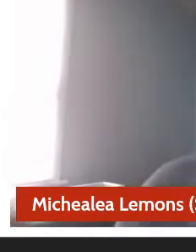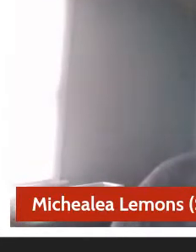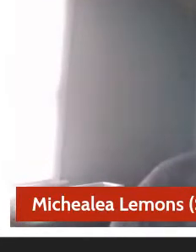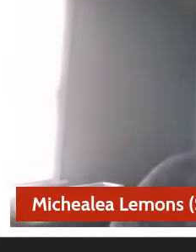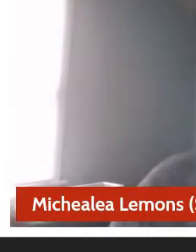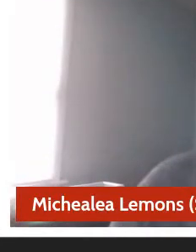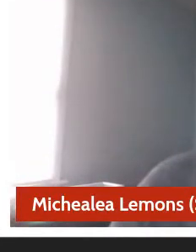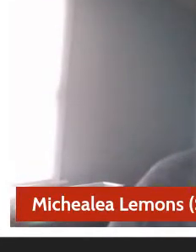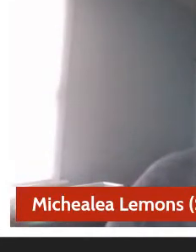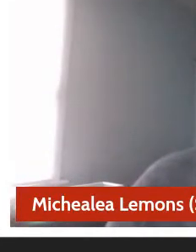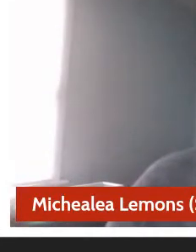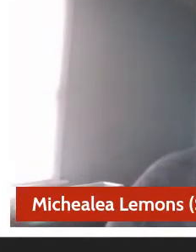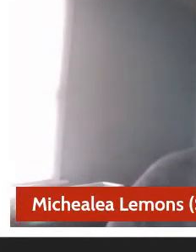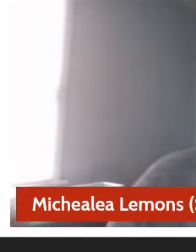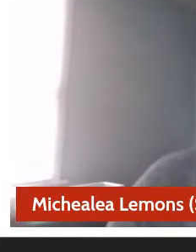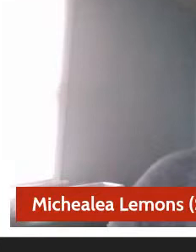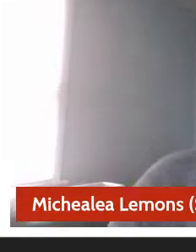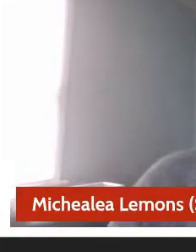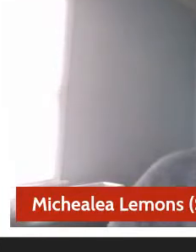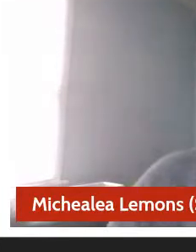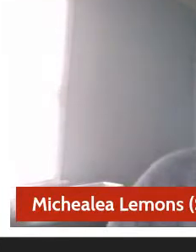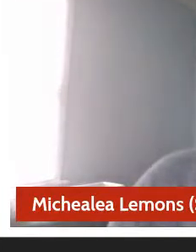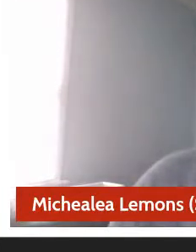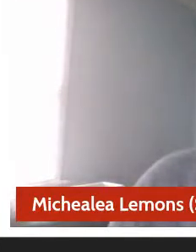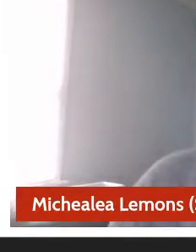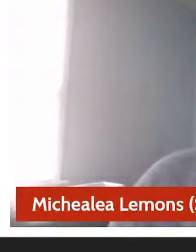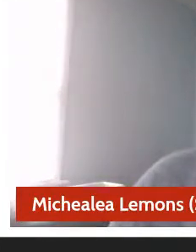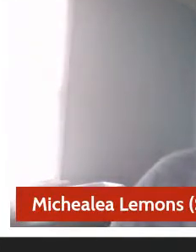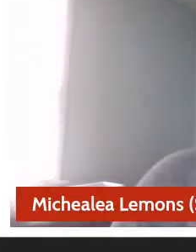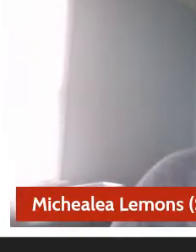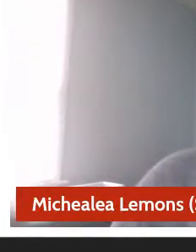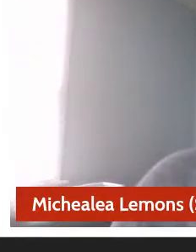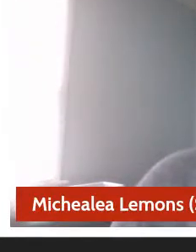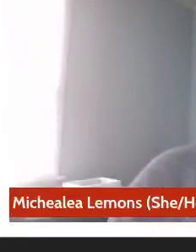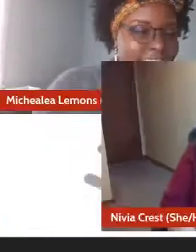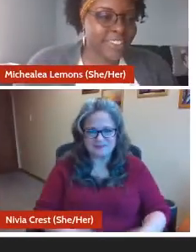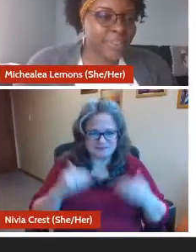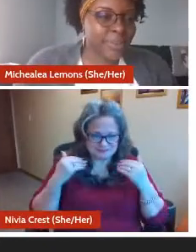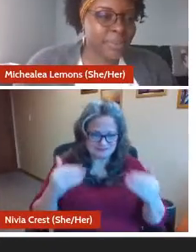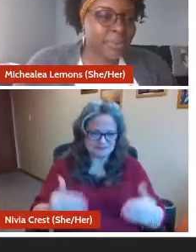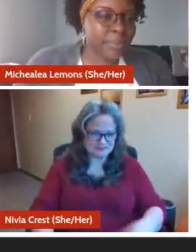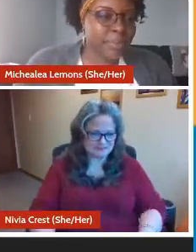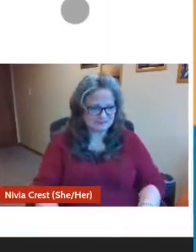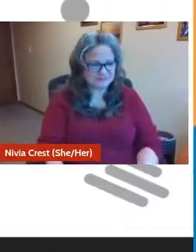the interview is conveyed to all of our viewers. So here we go.